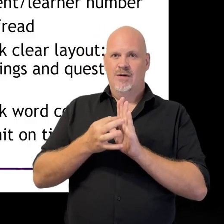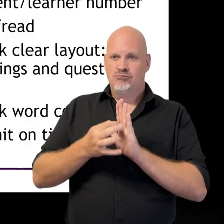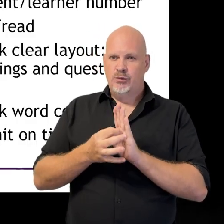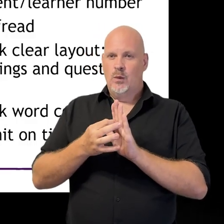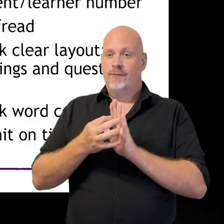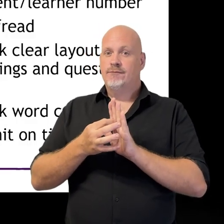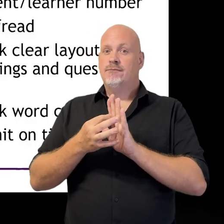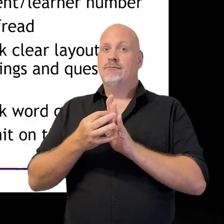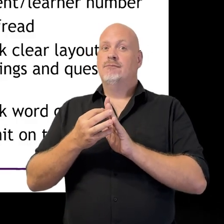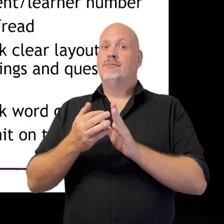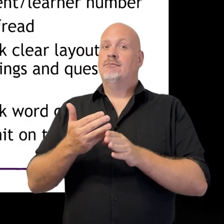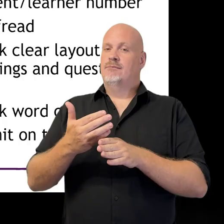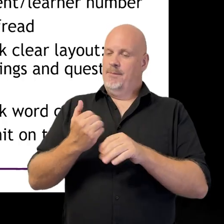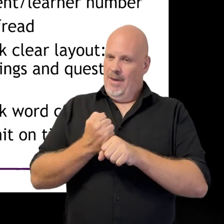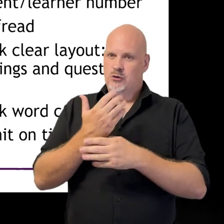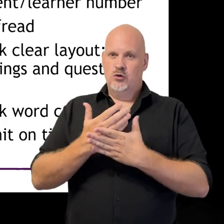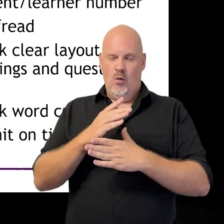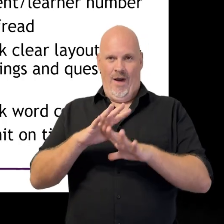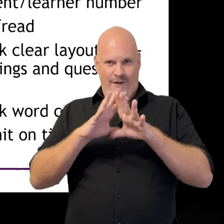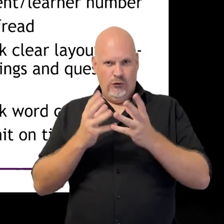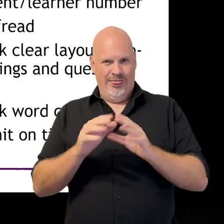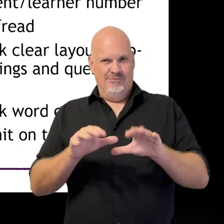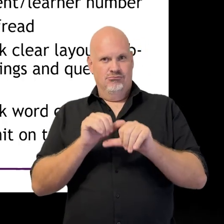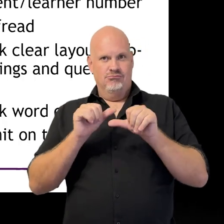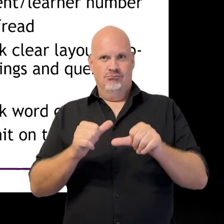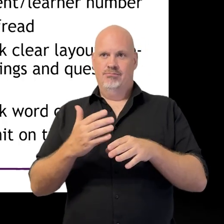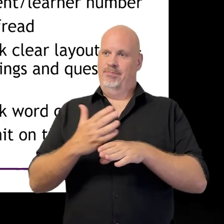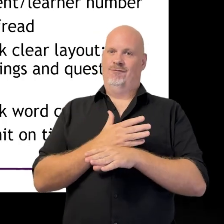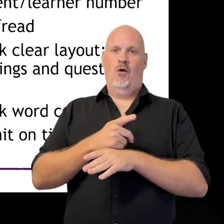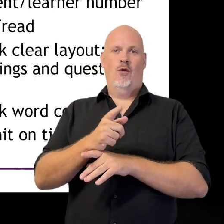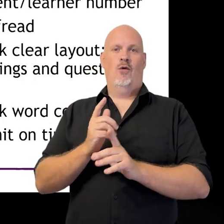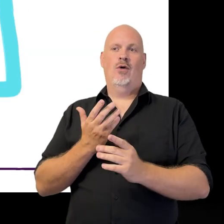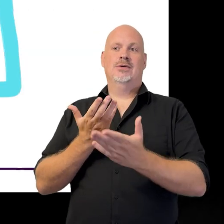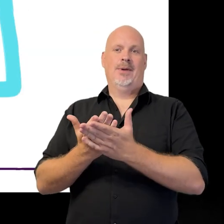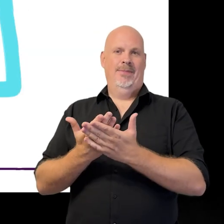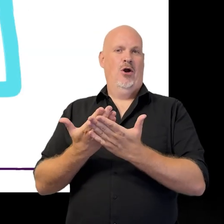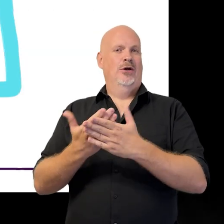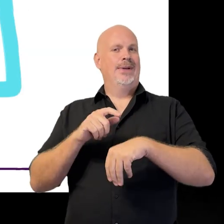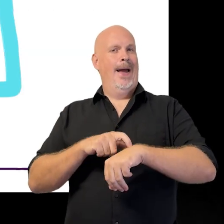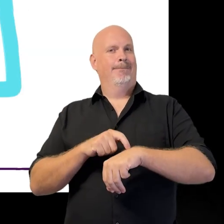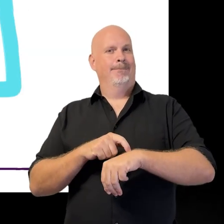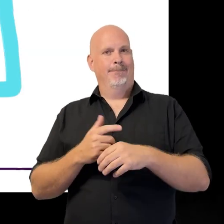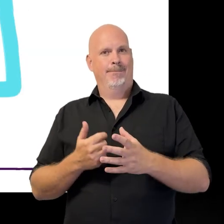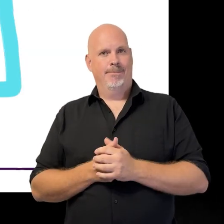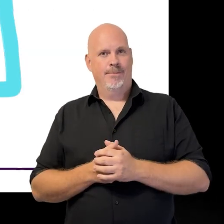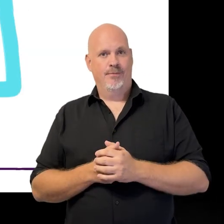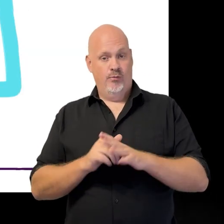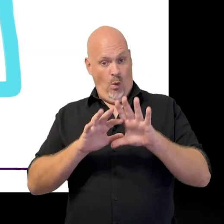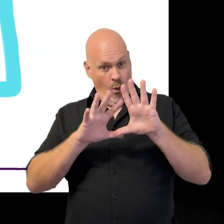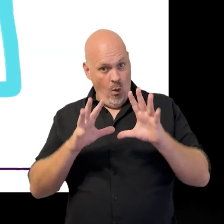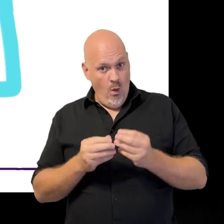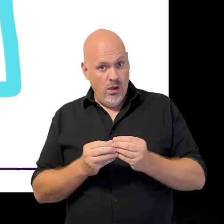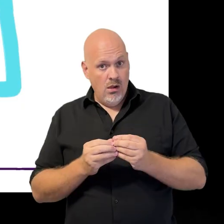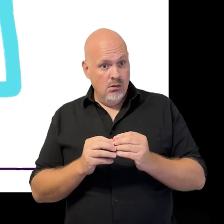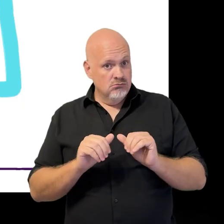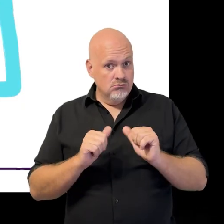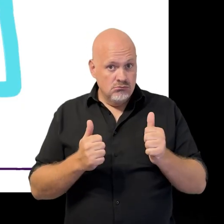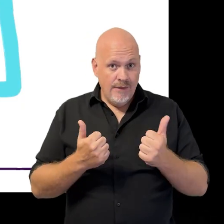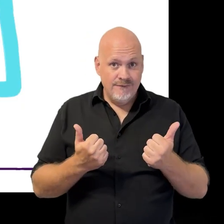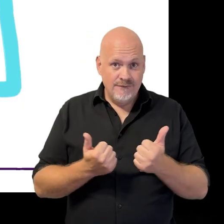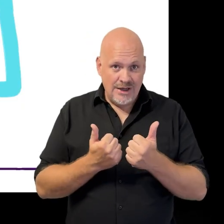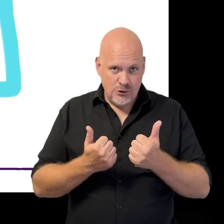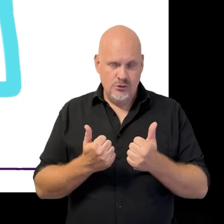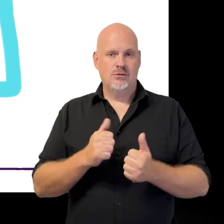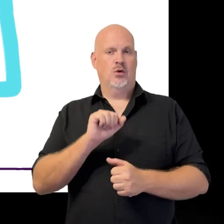When all of that is done, you will have completed your assignment. Well done. You have also at